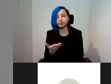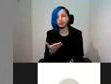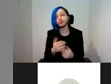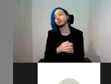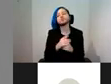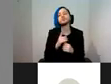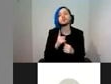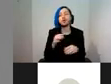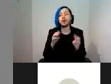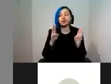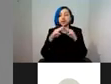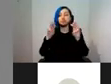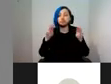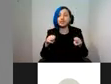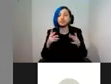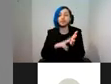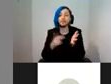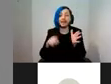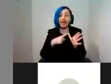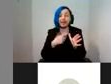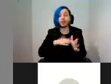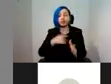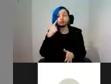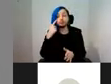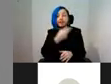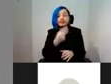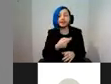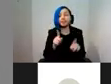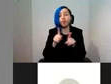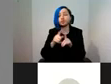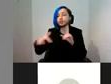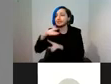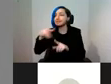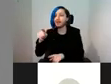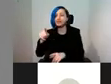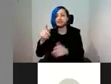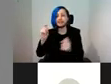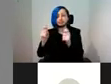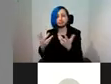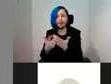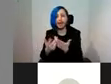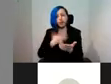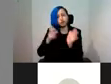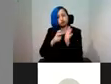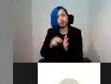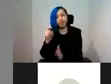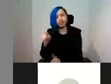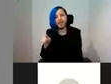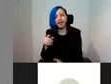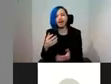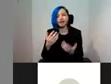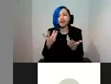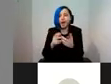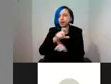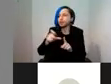museum of design, we want to be able to record that and to understand the kind of many communities of users